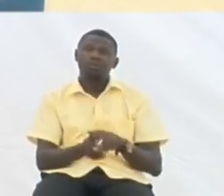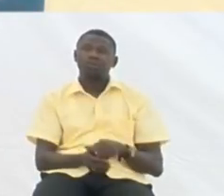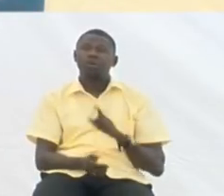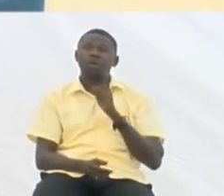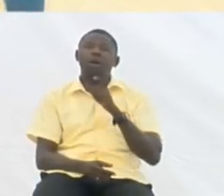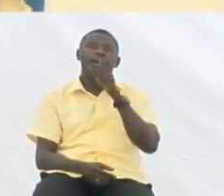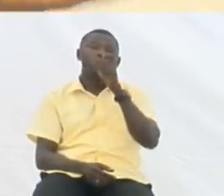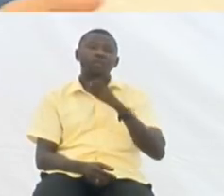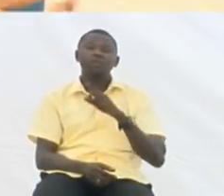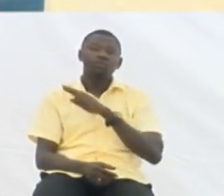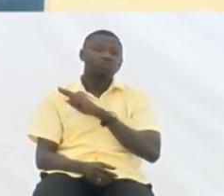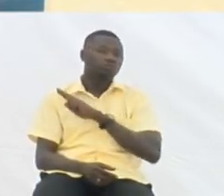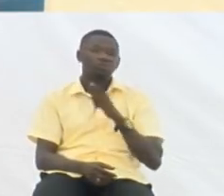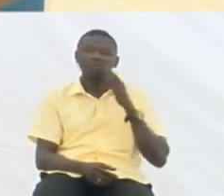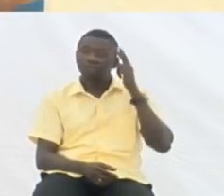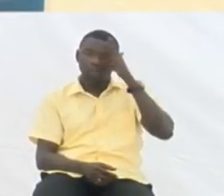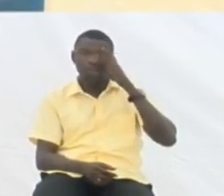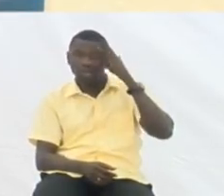But